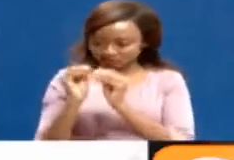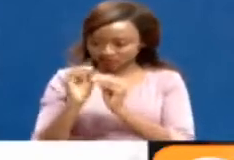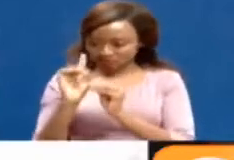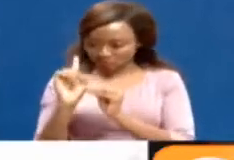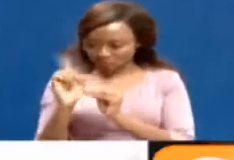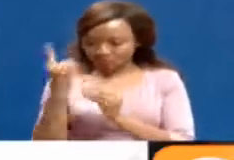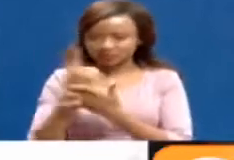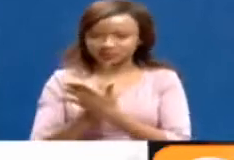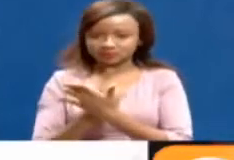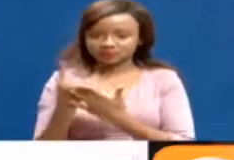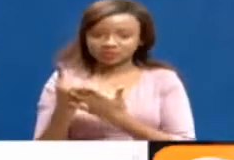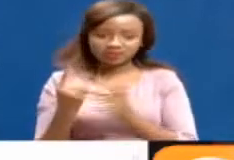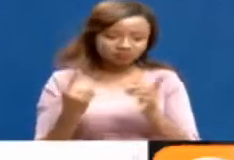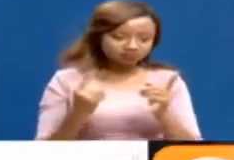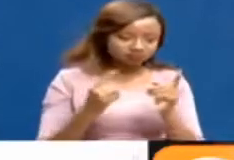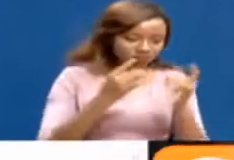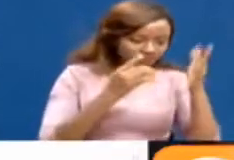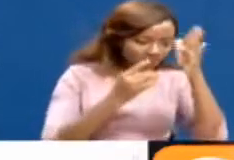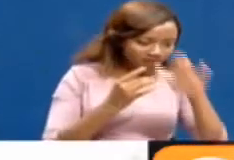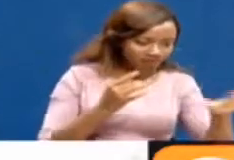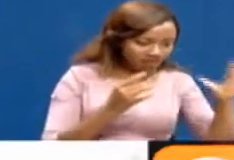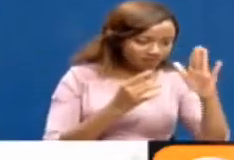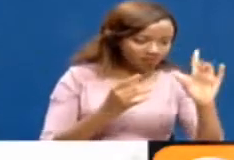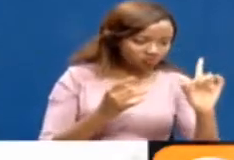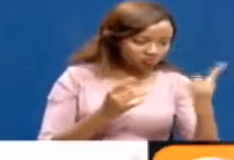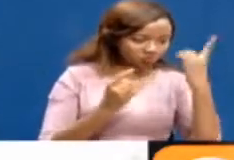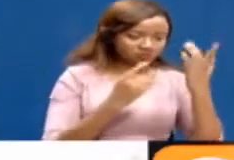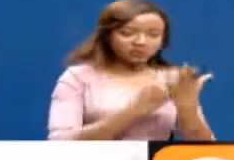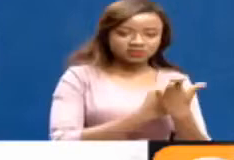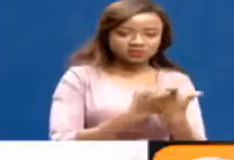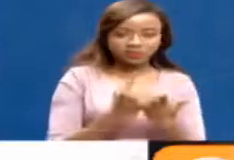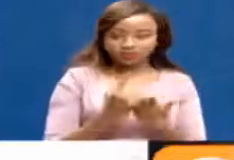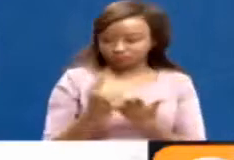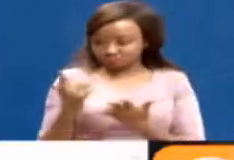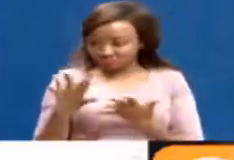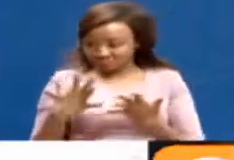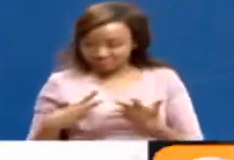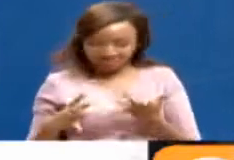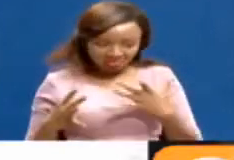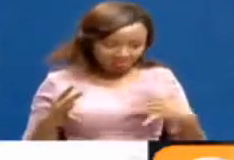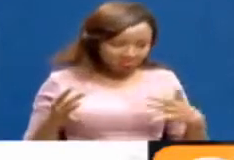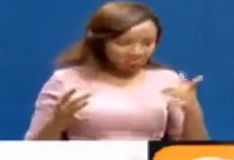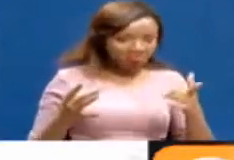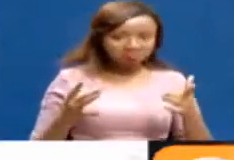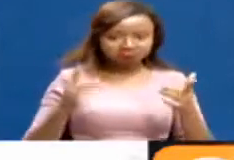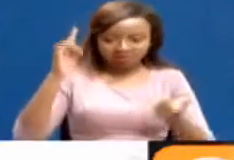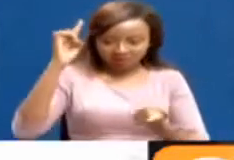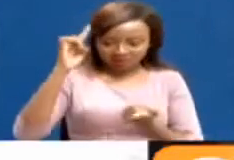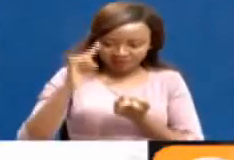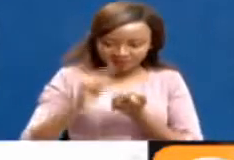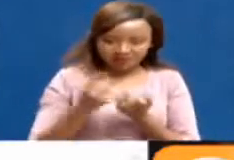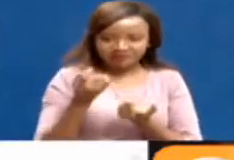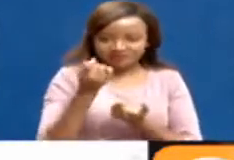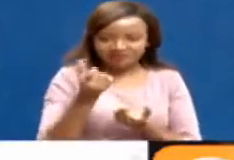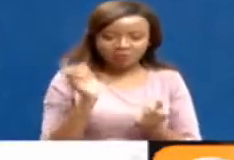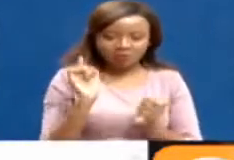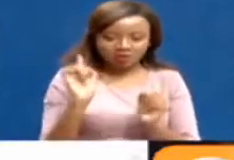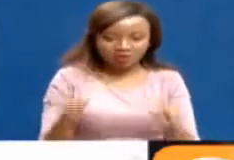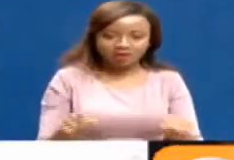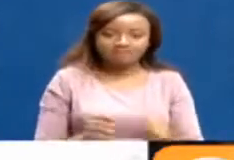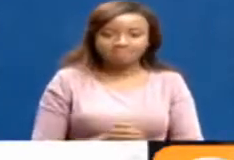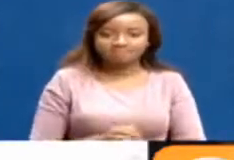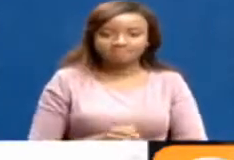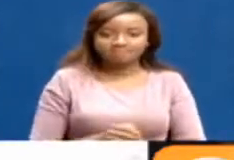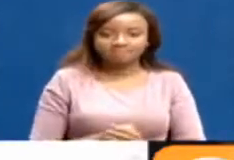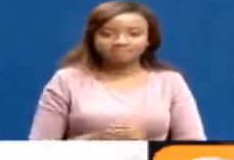social distancing requirements. The numbers have been reduced. Okay. So we're having fewer members attending the sittings just